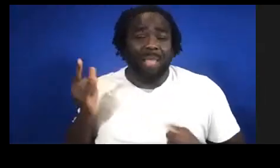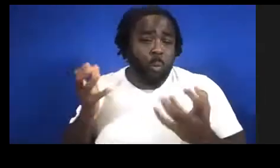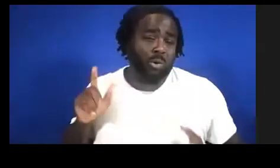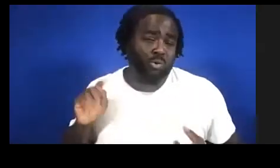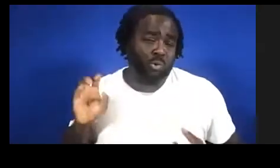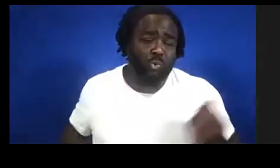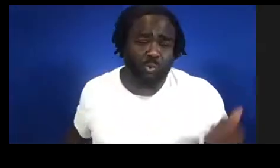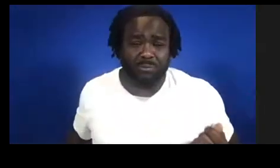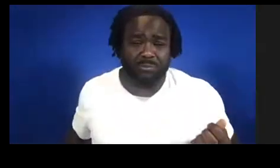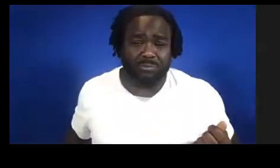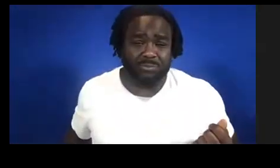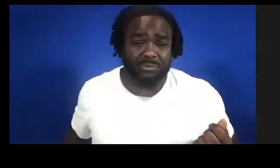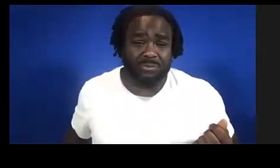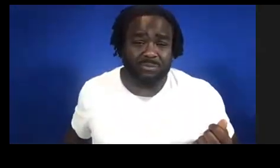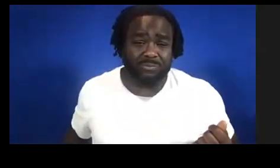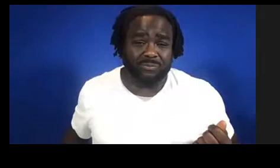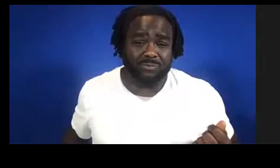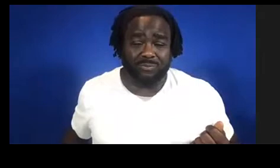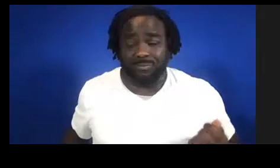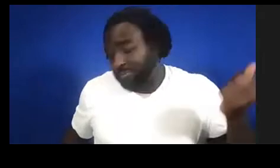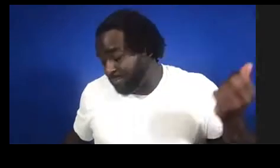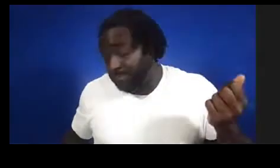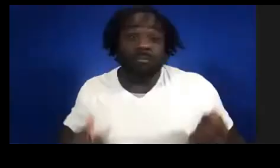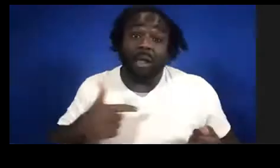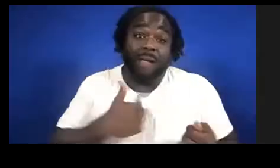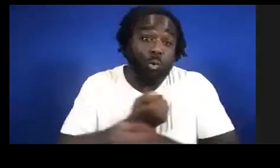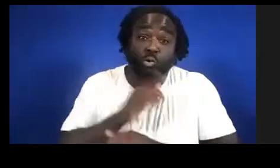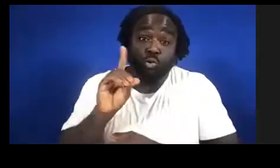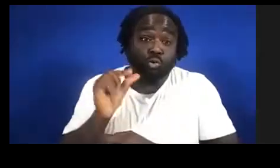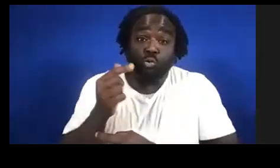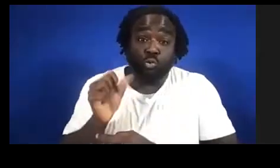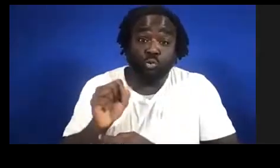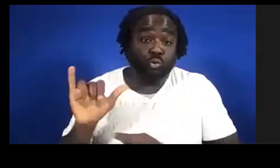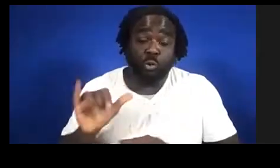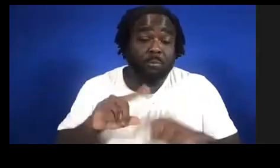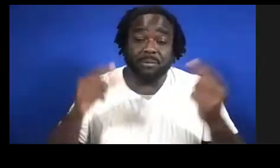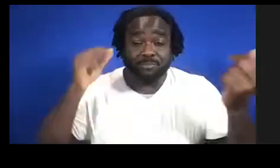food. They can flush the toilet if they want to.